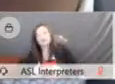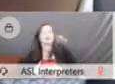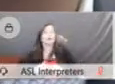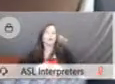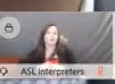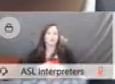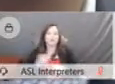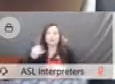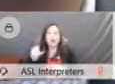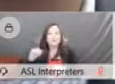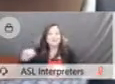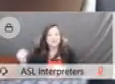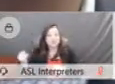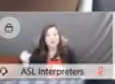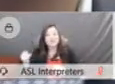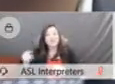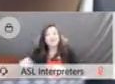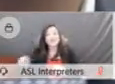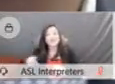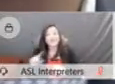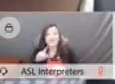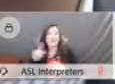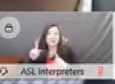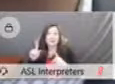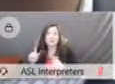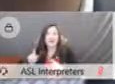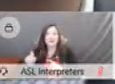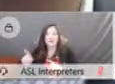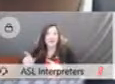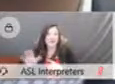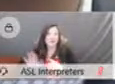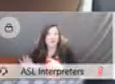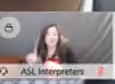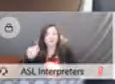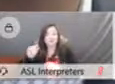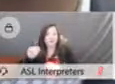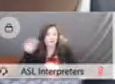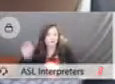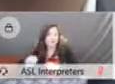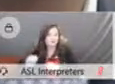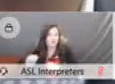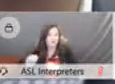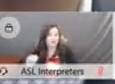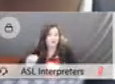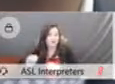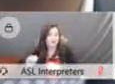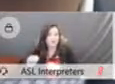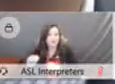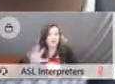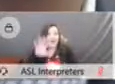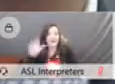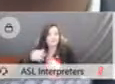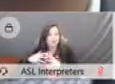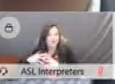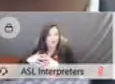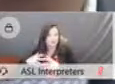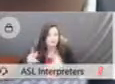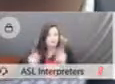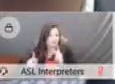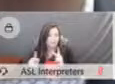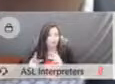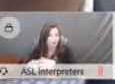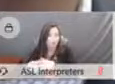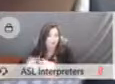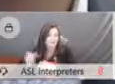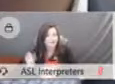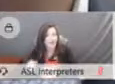The Johnson & Johnson trials were actually, I think, closer to 20% African-American or African, considering that they were done in